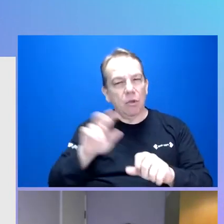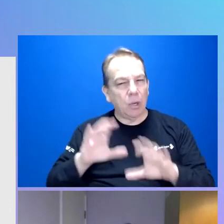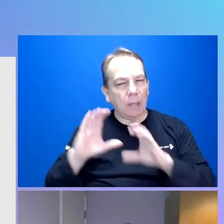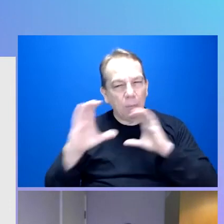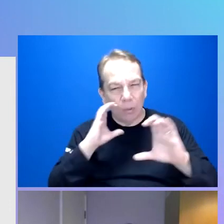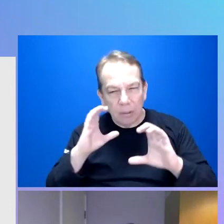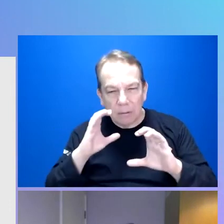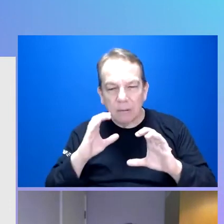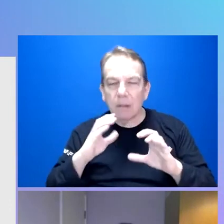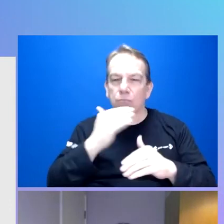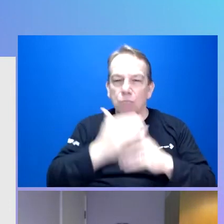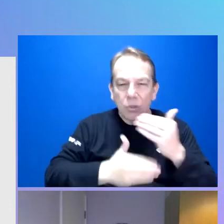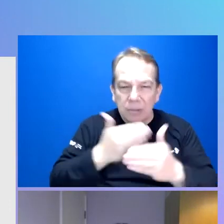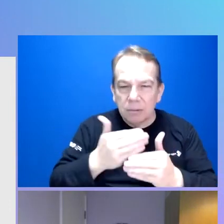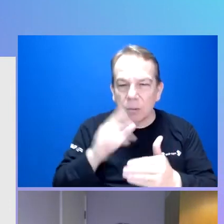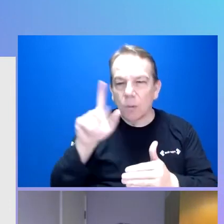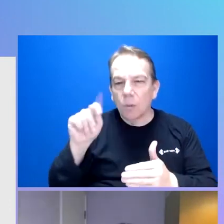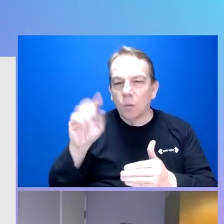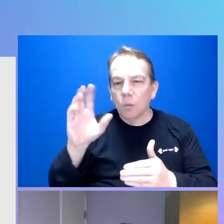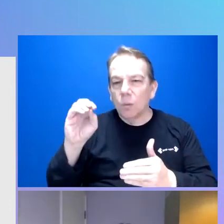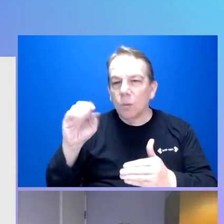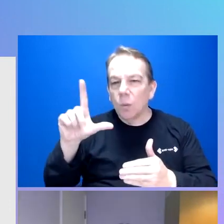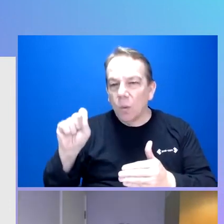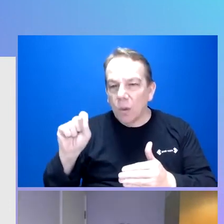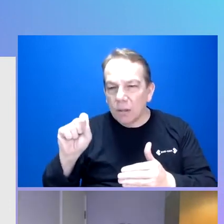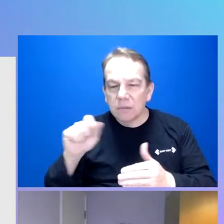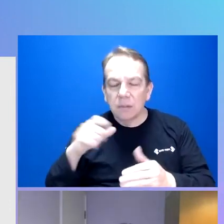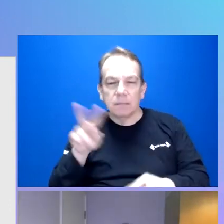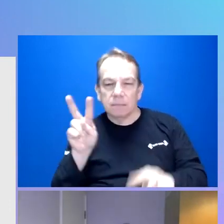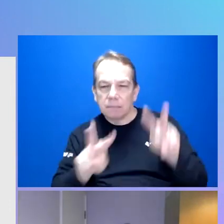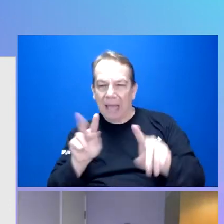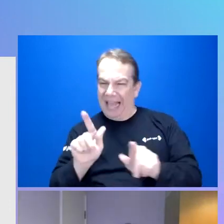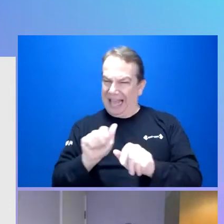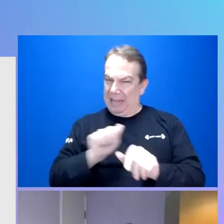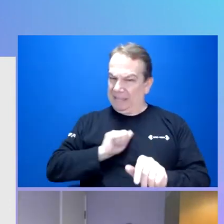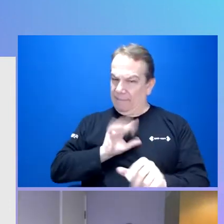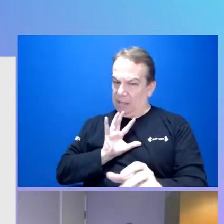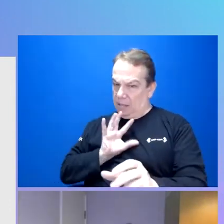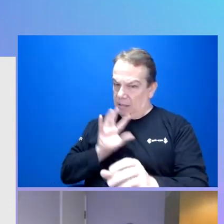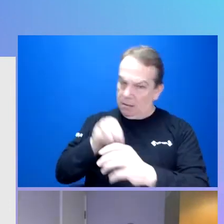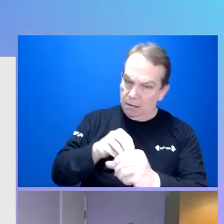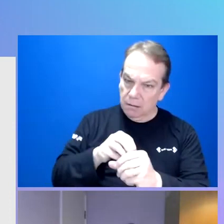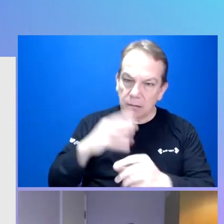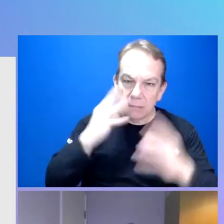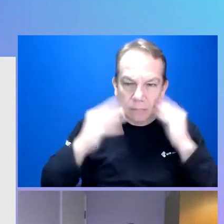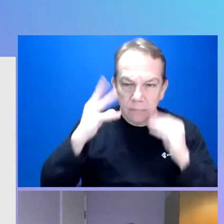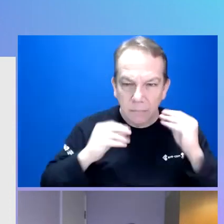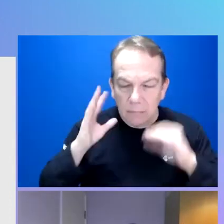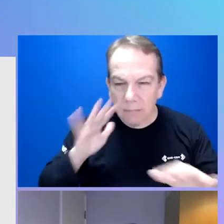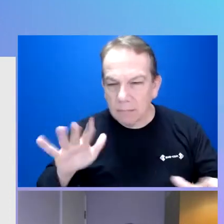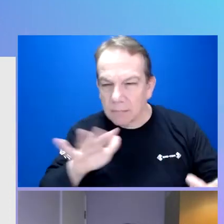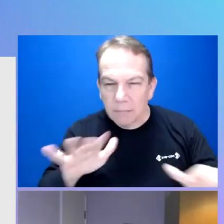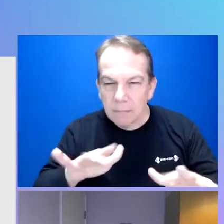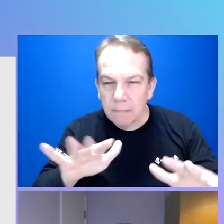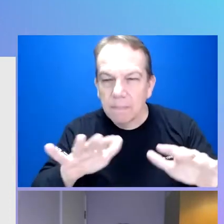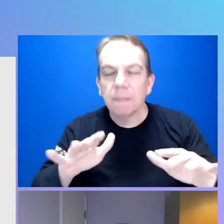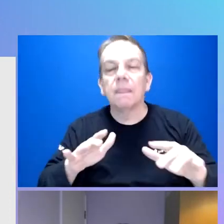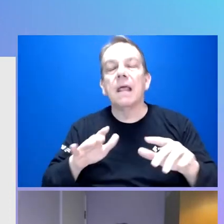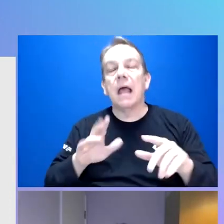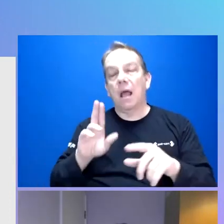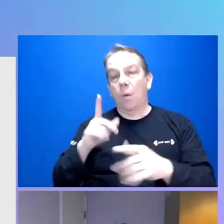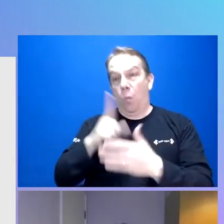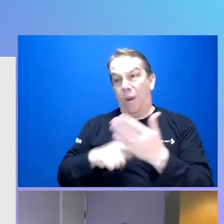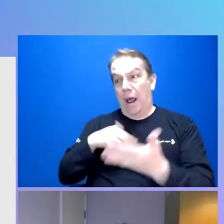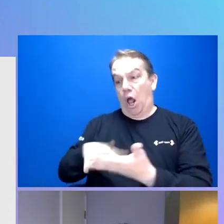and tools, really the overall experience of being a participant for them in their work, and then applied these